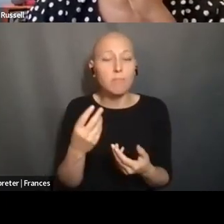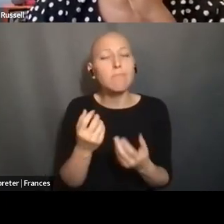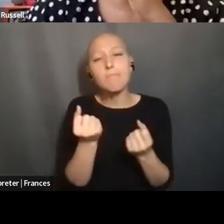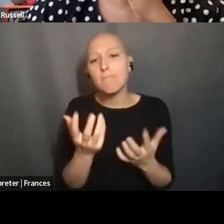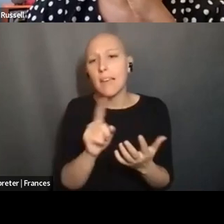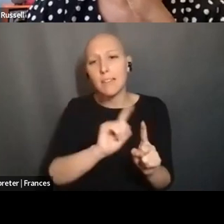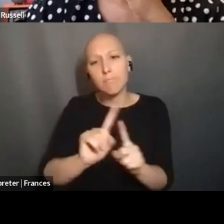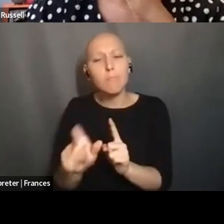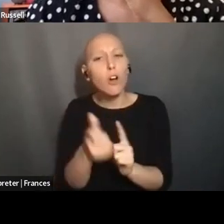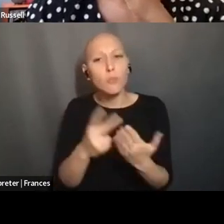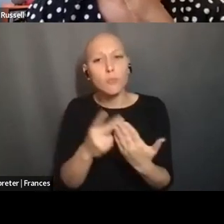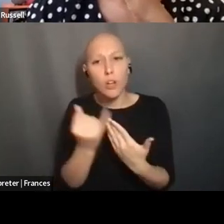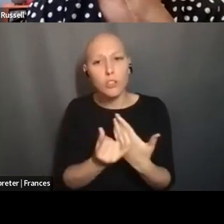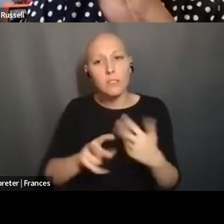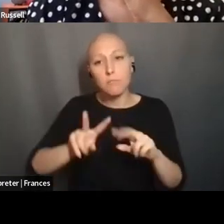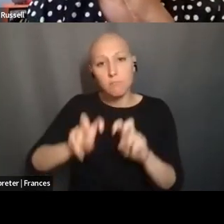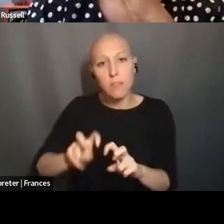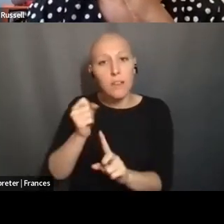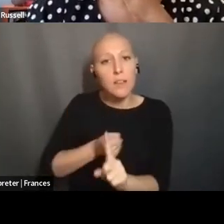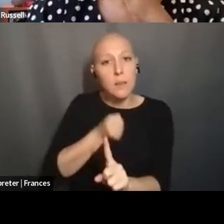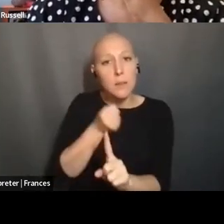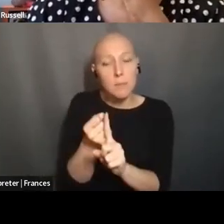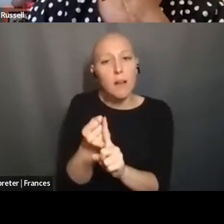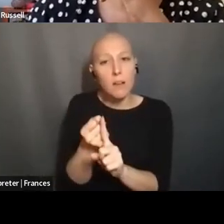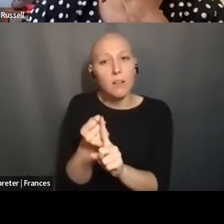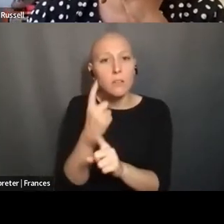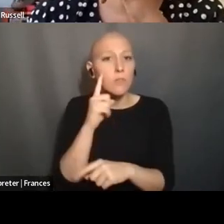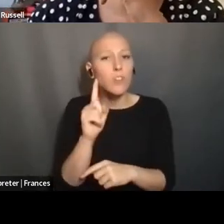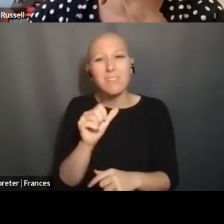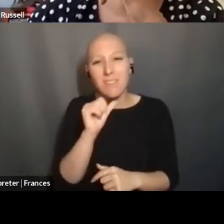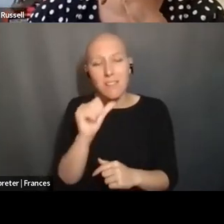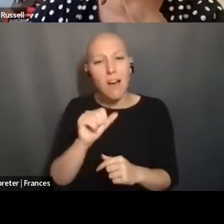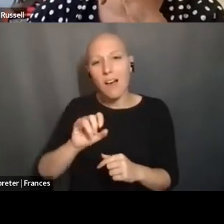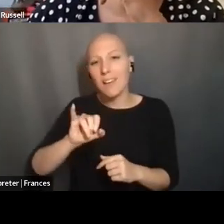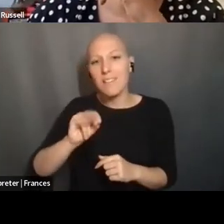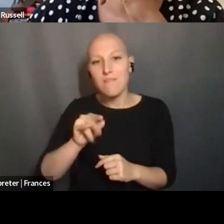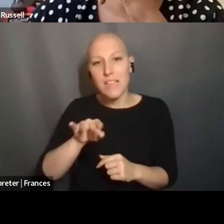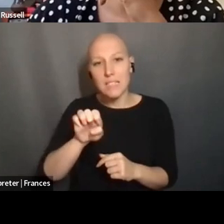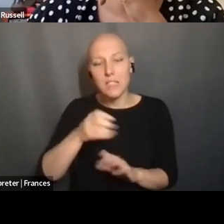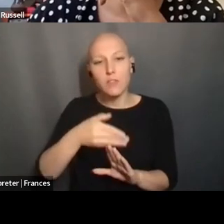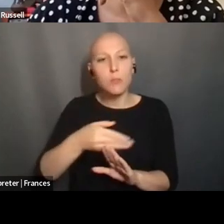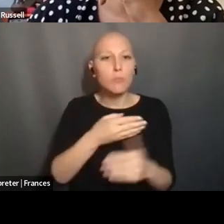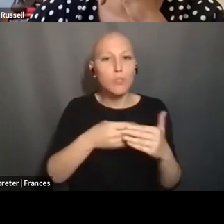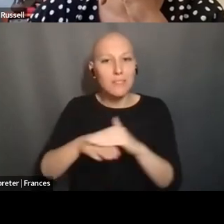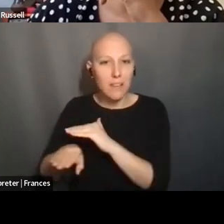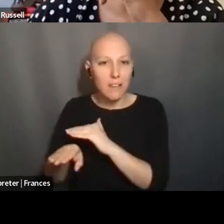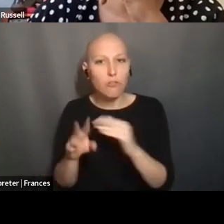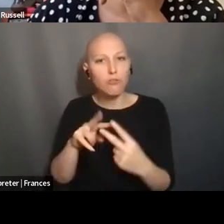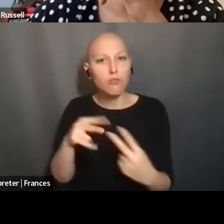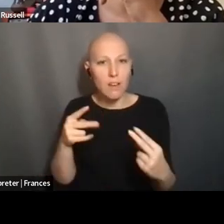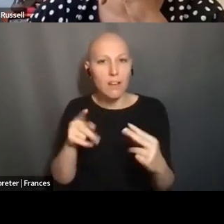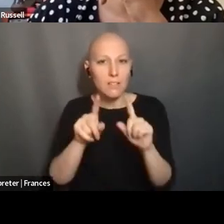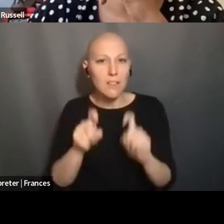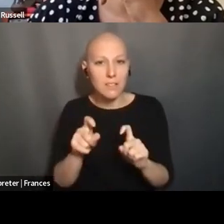are looking at the impact of noninvasive prenatal genetic testing, NIPT, on health